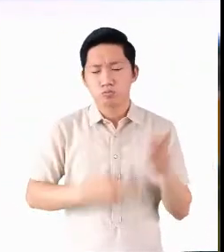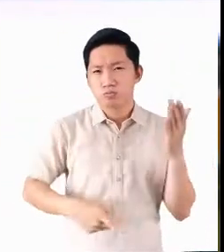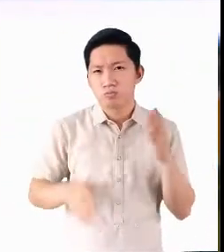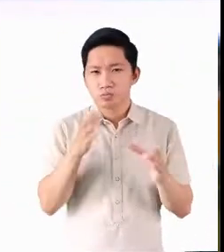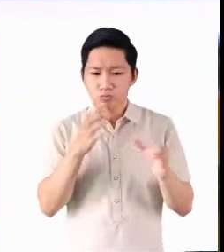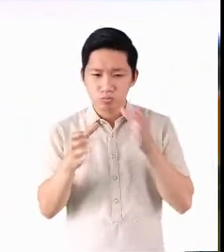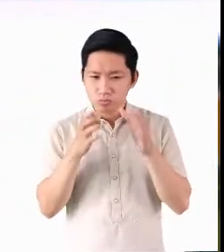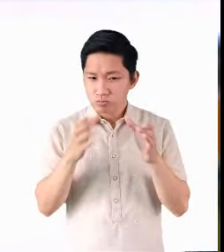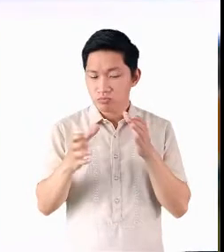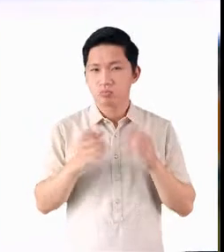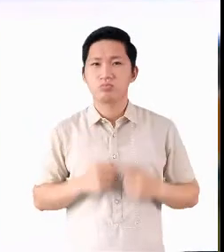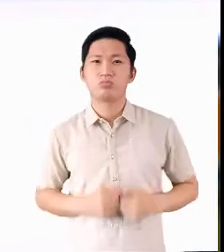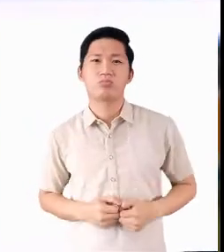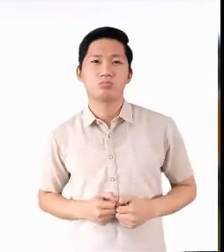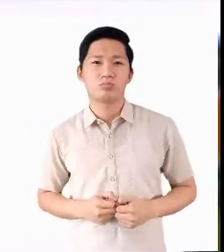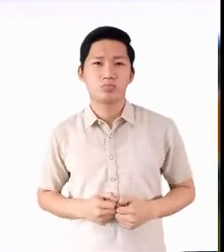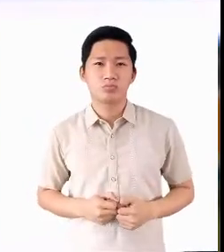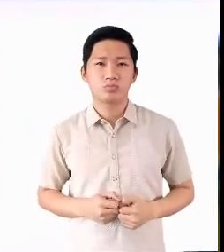communication?